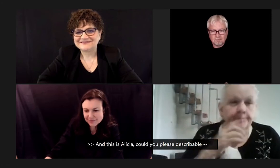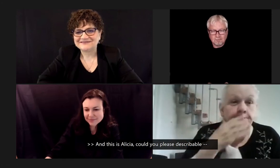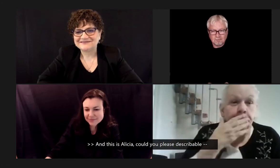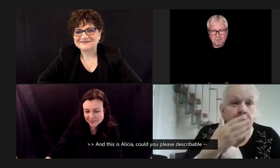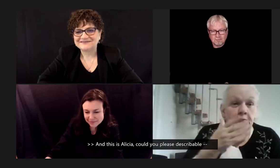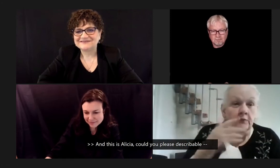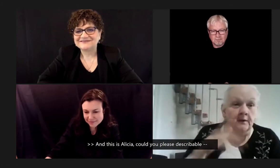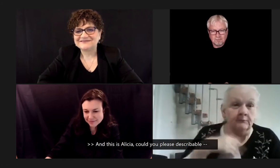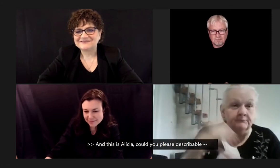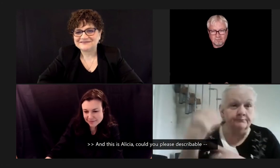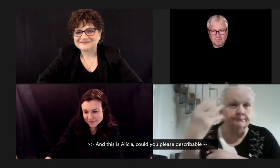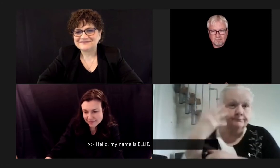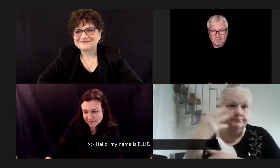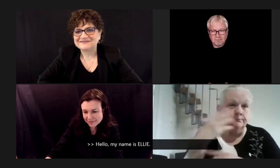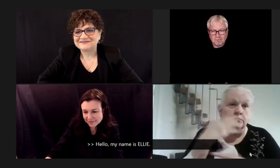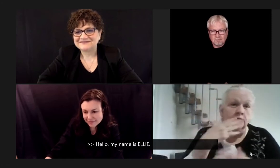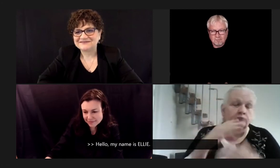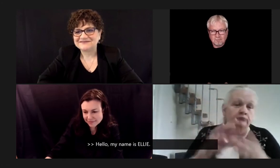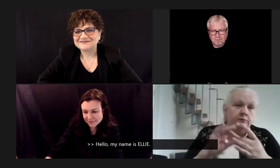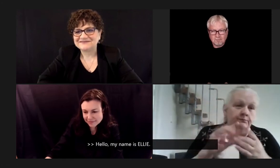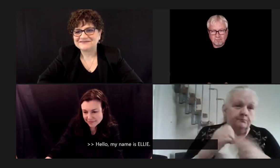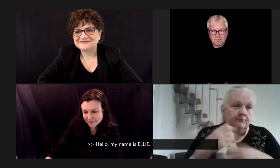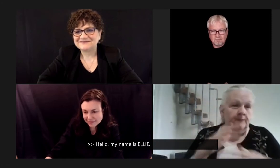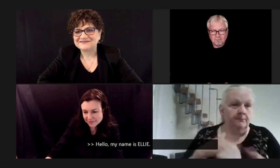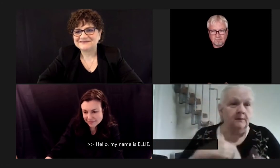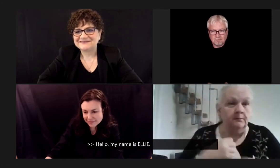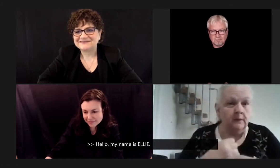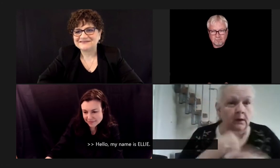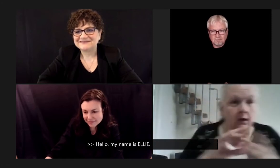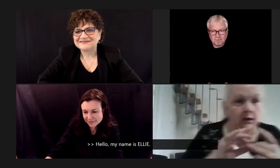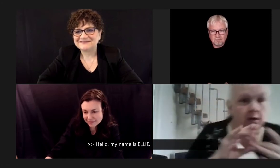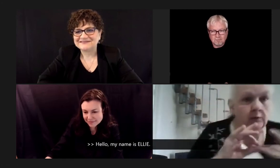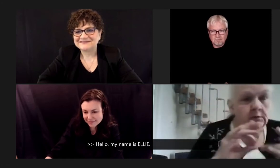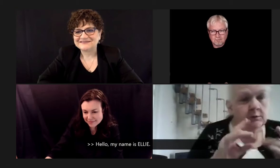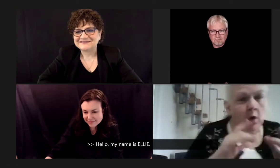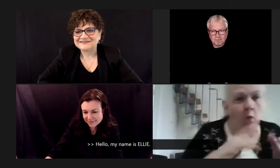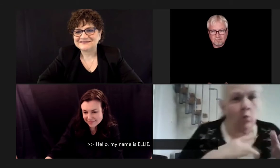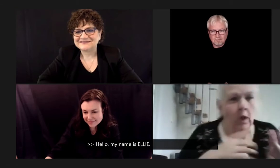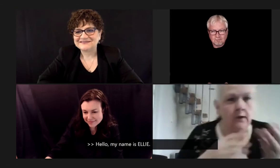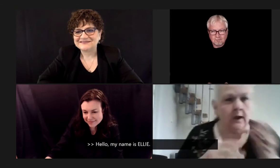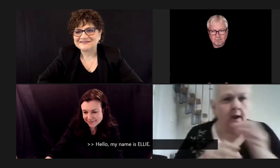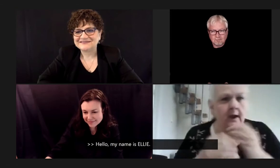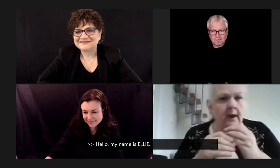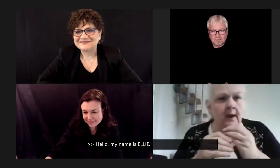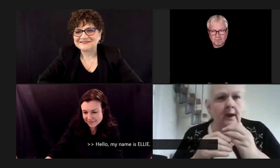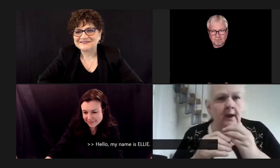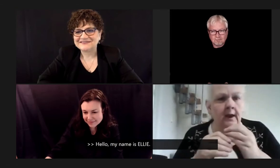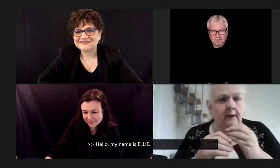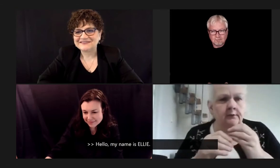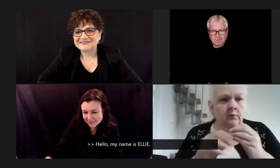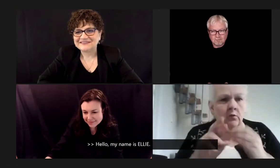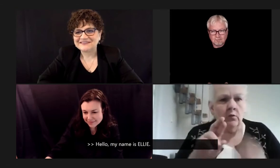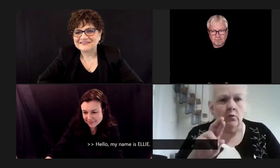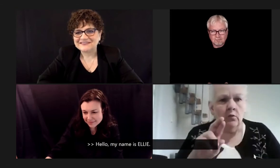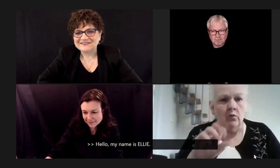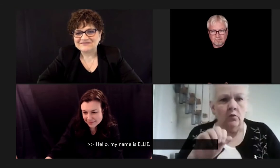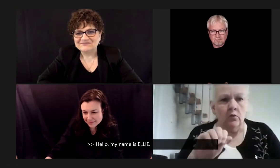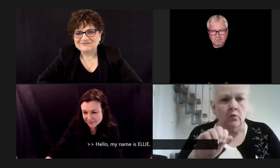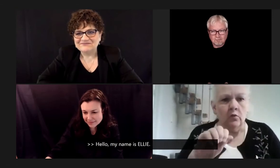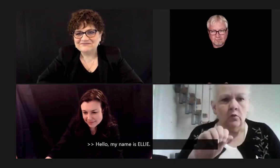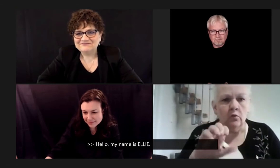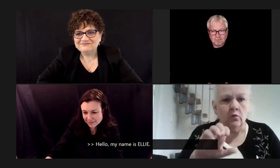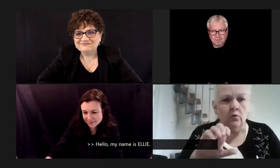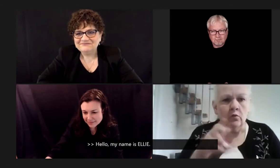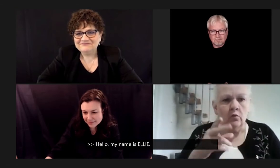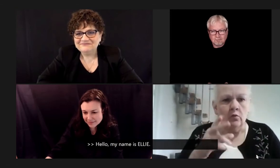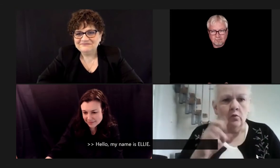Kidder, K-I-D-D-E-R. And I have my camera on. Thank you for letting me have this opportunity to make mention.